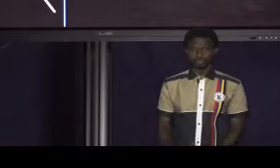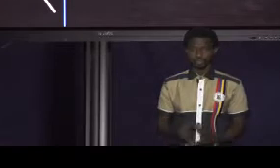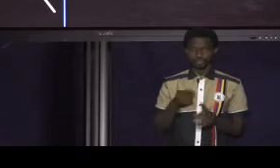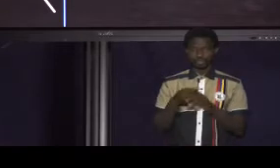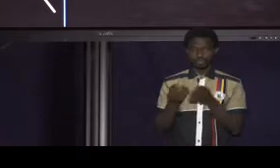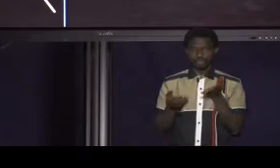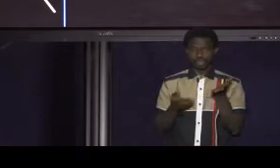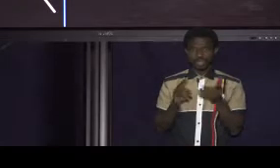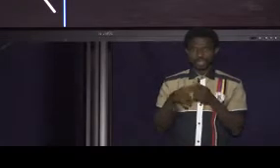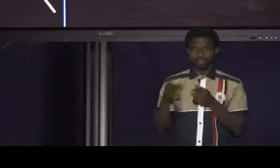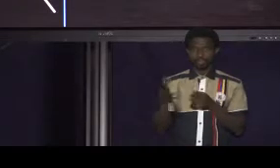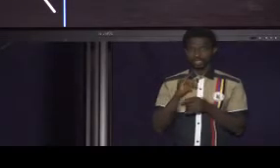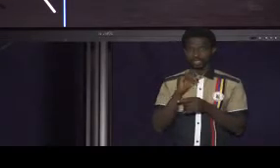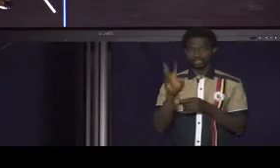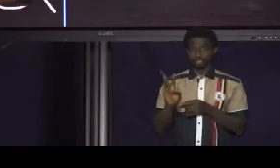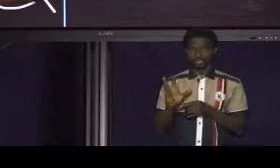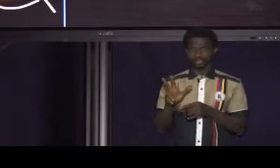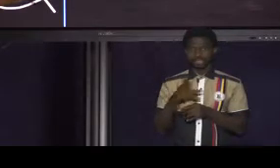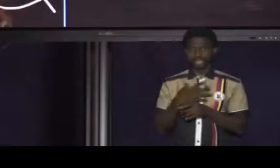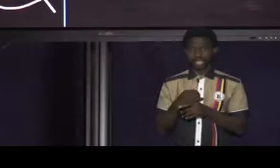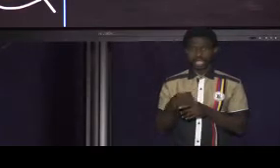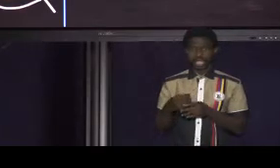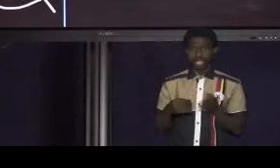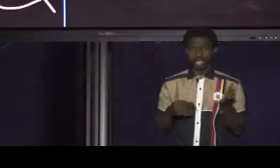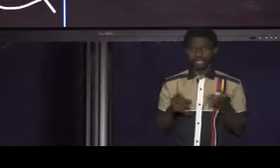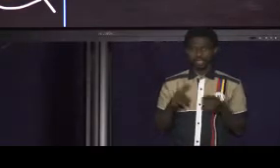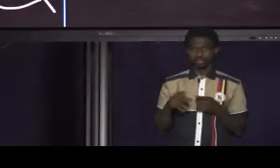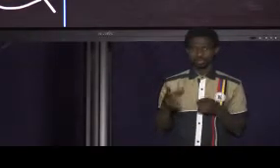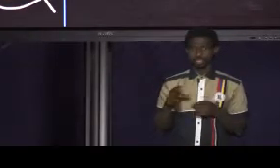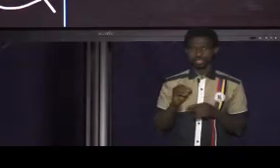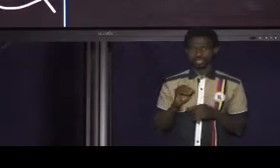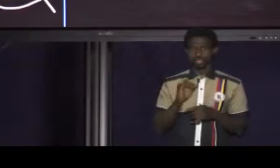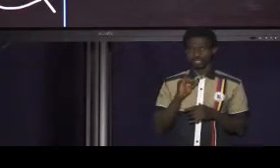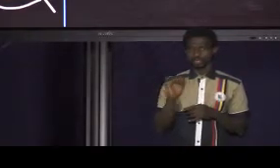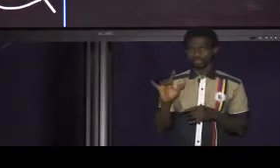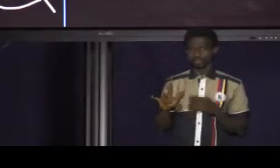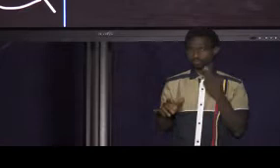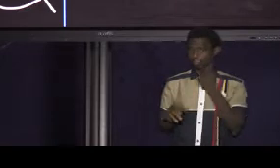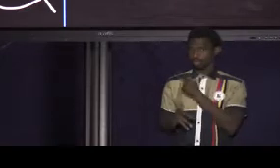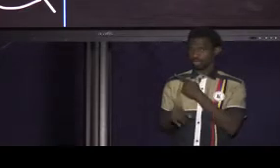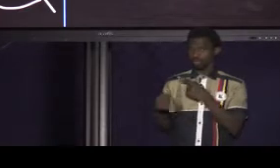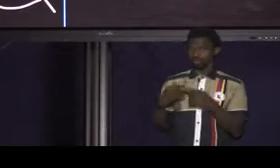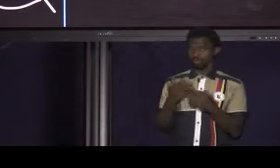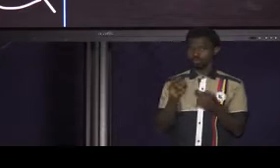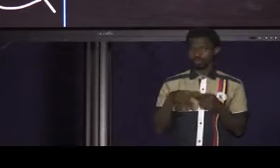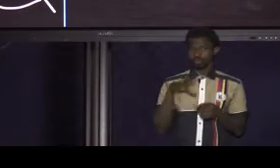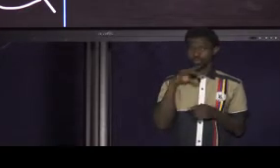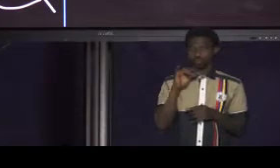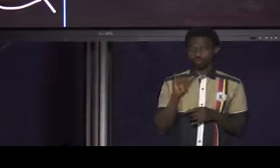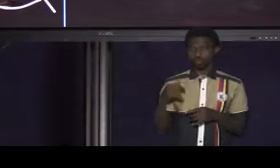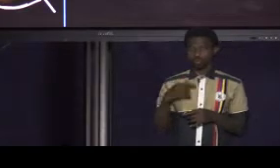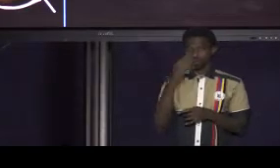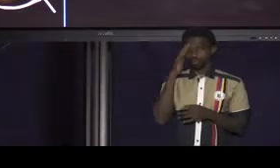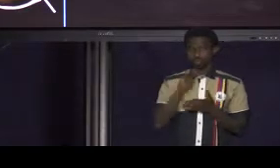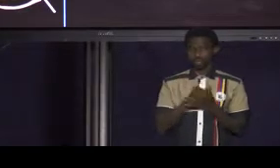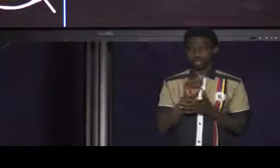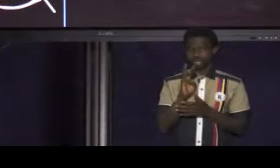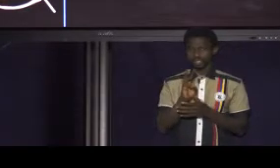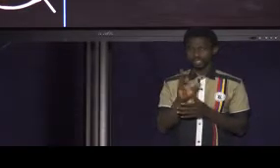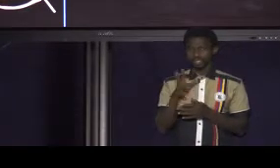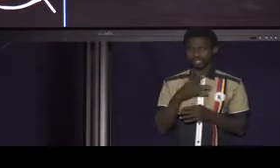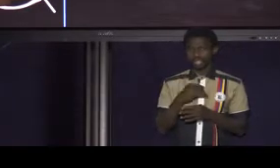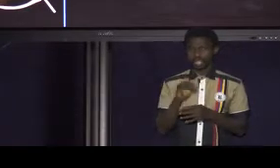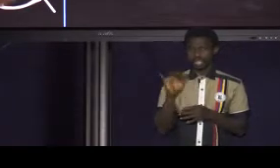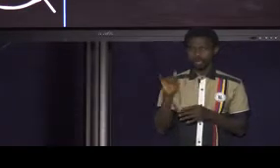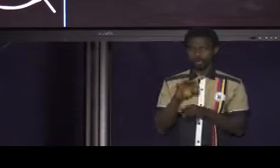From here to here is 63, and from here to here is y. Well, we want to find y, but we observe that 63 and y form